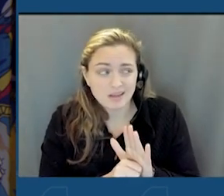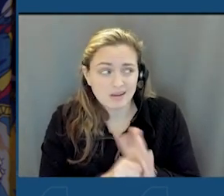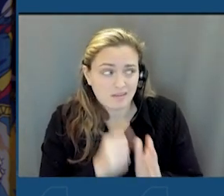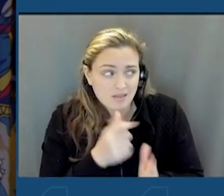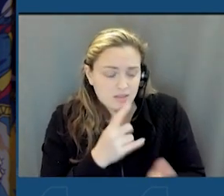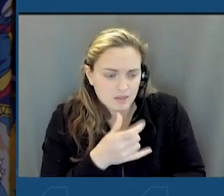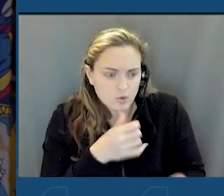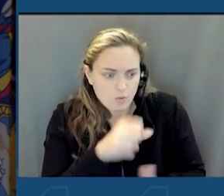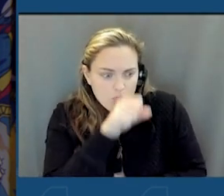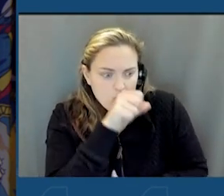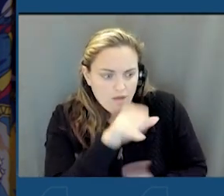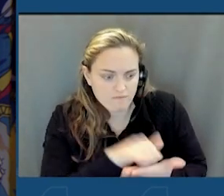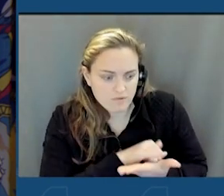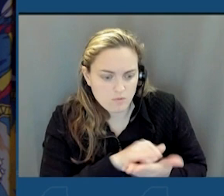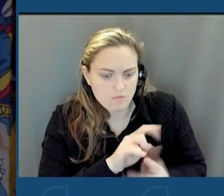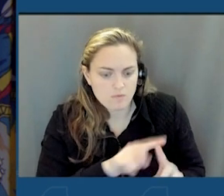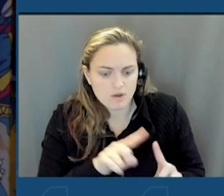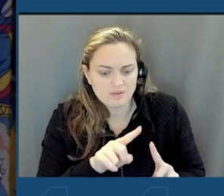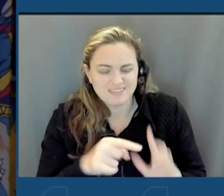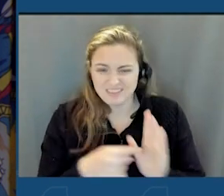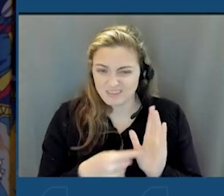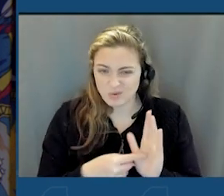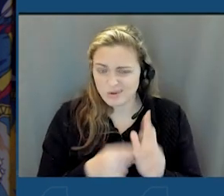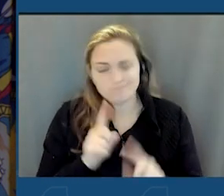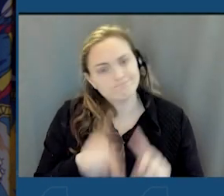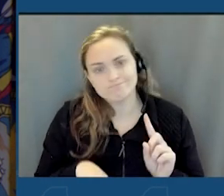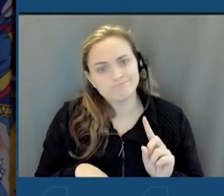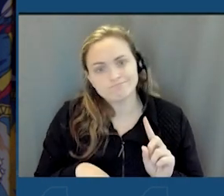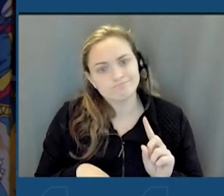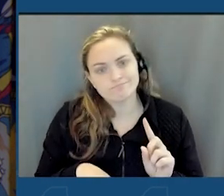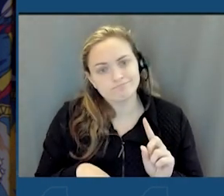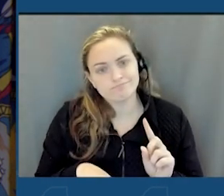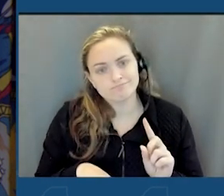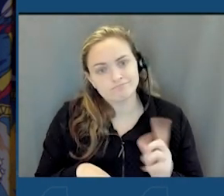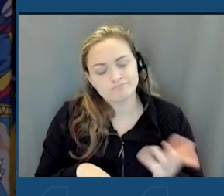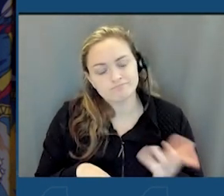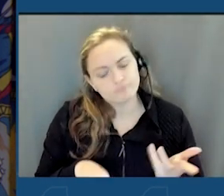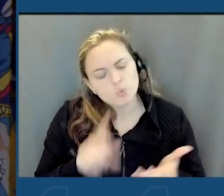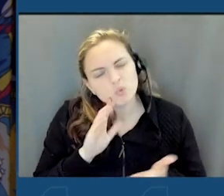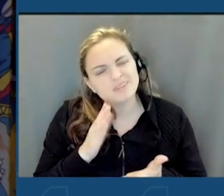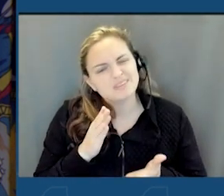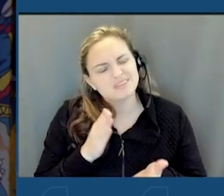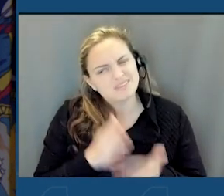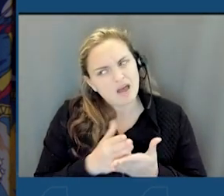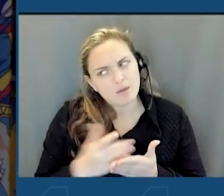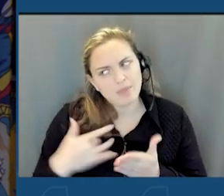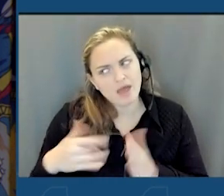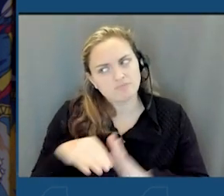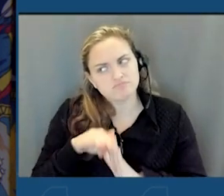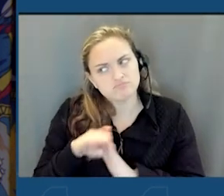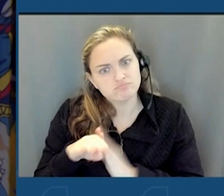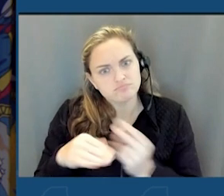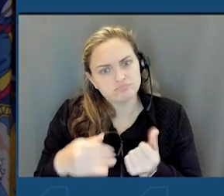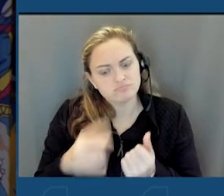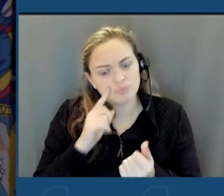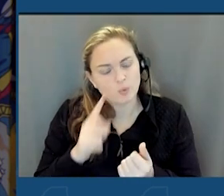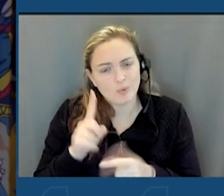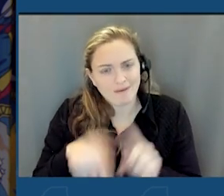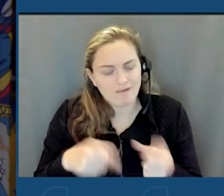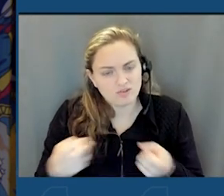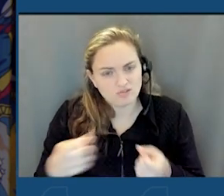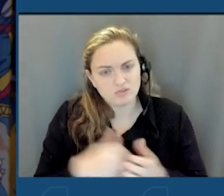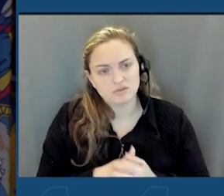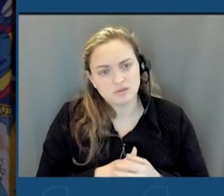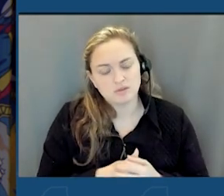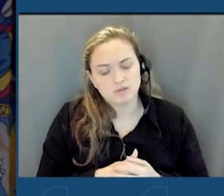York, but they just can't afford it anymore. And I want to stop that trend before it becomes out of control.